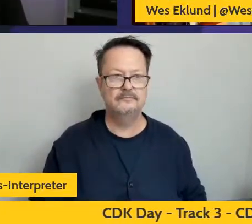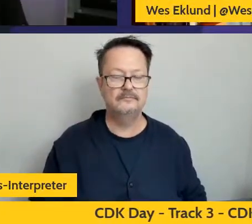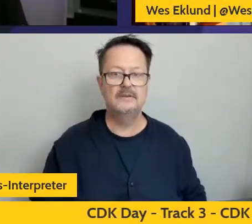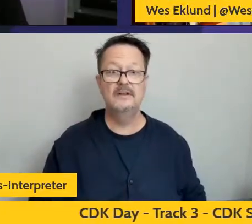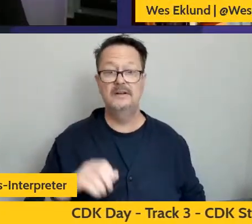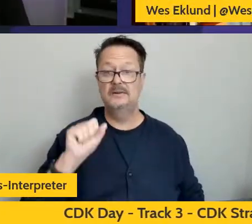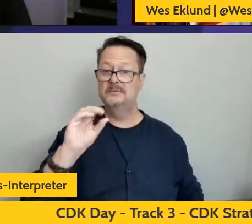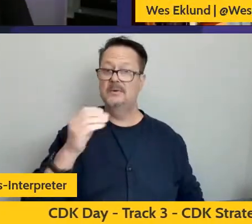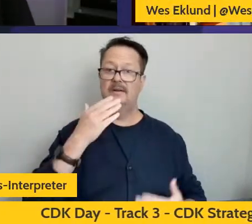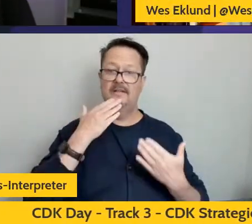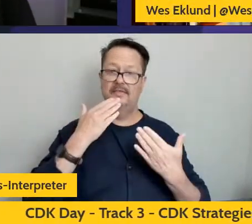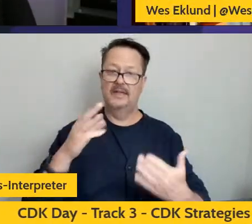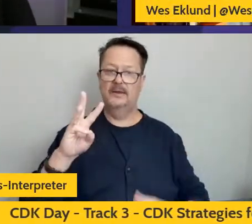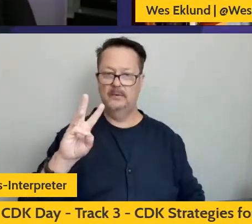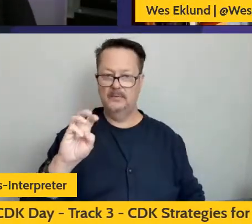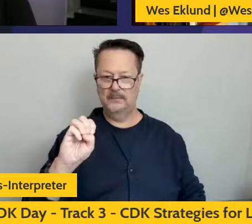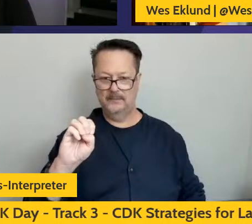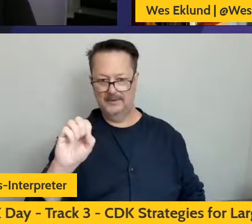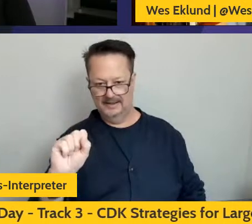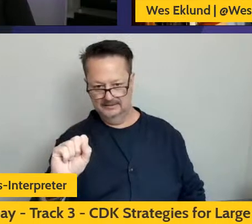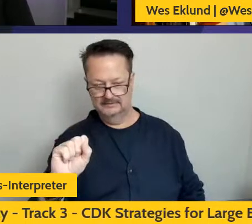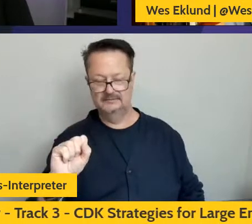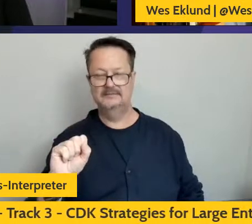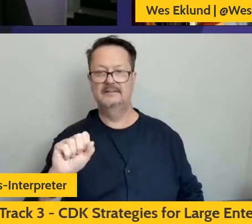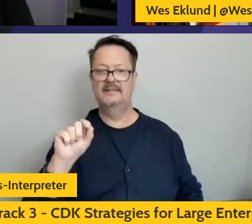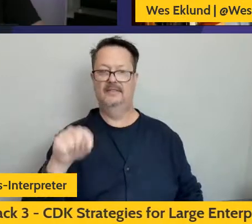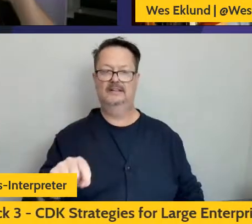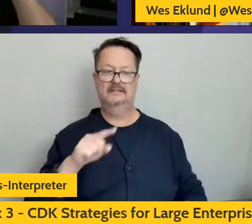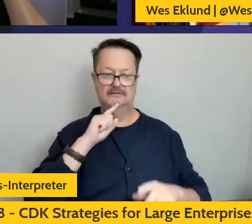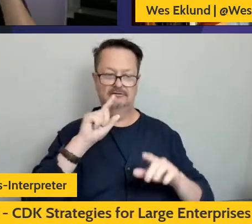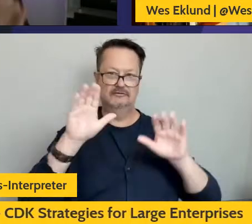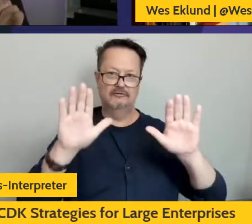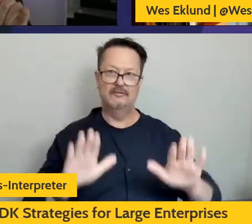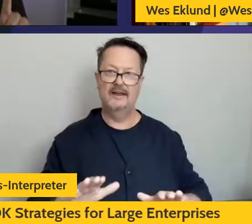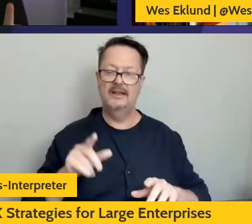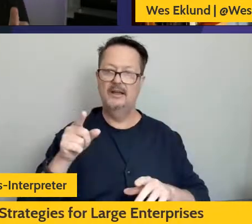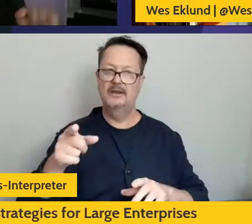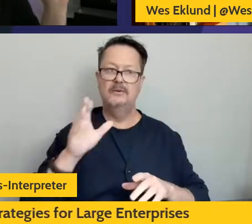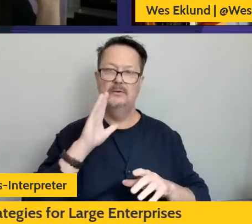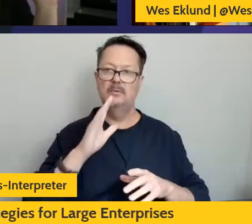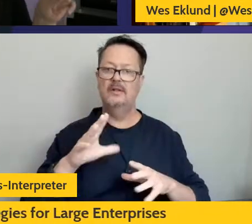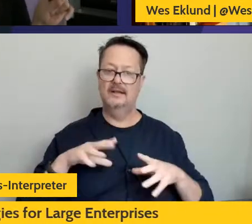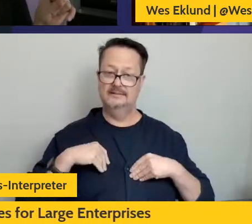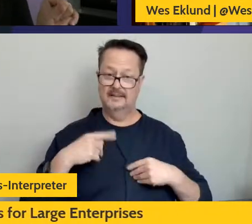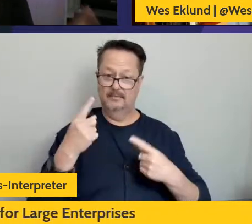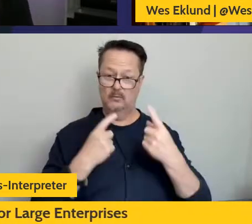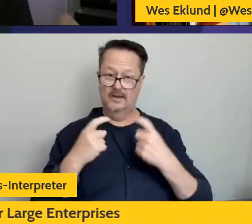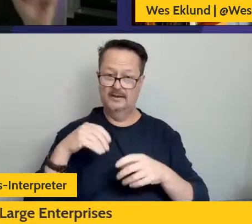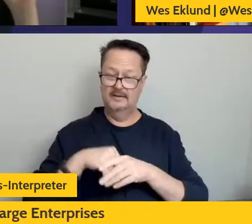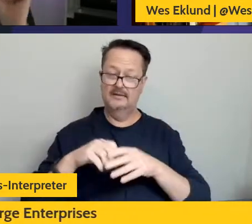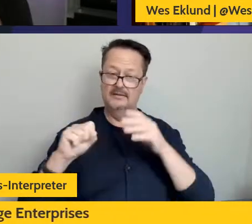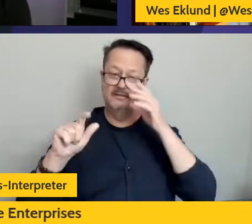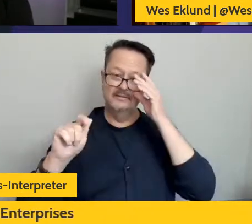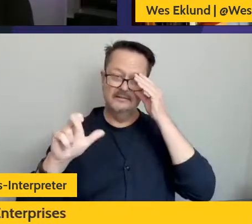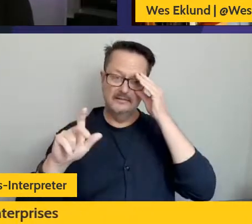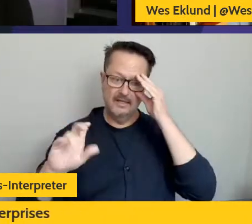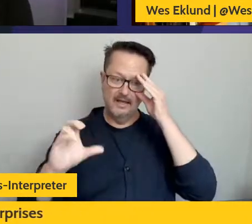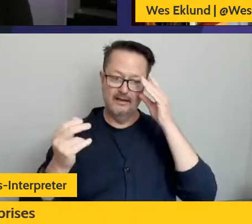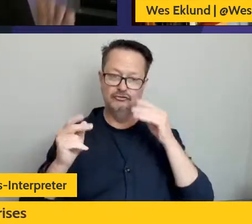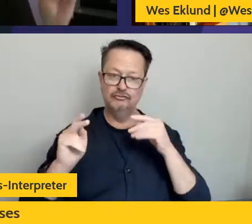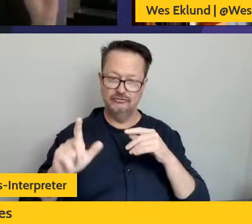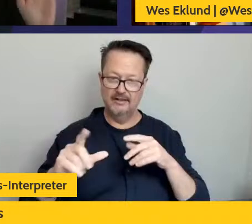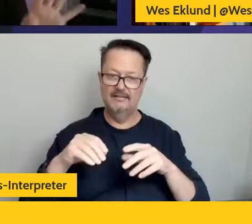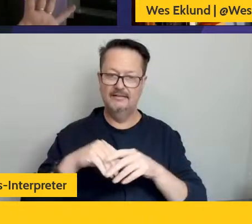So thank you, Wes. This was great. And you are going to take questions in the Slack channel in the track